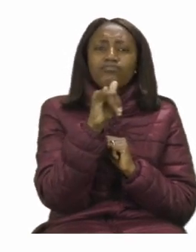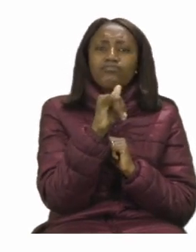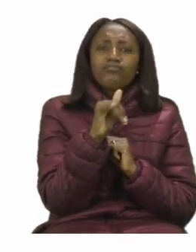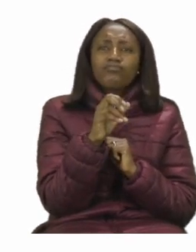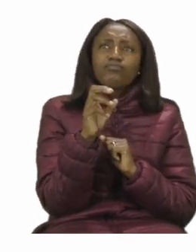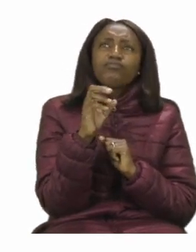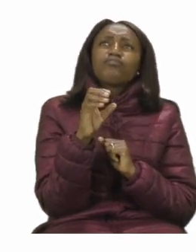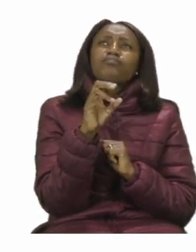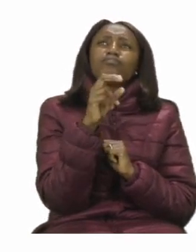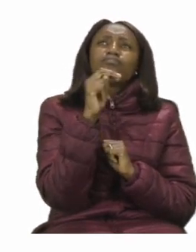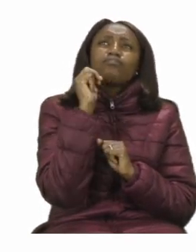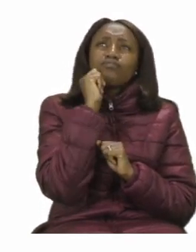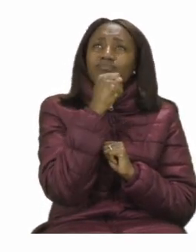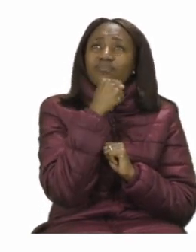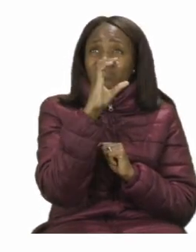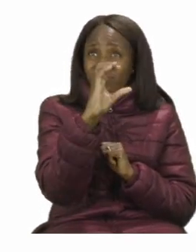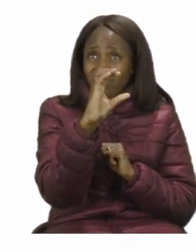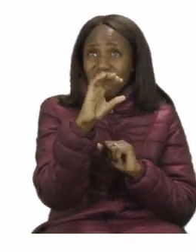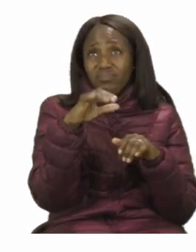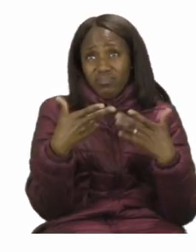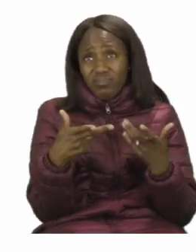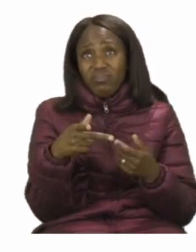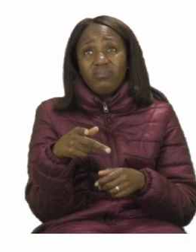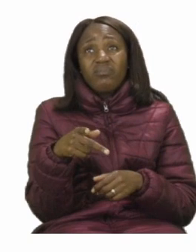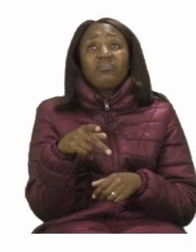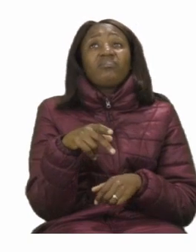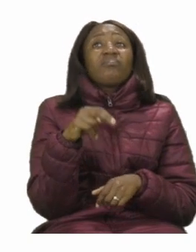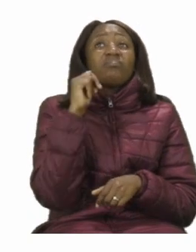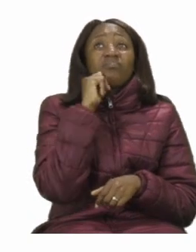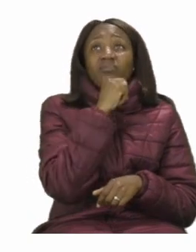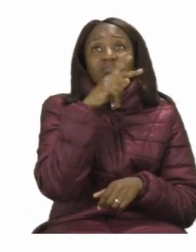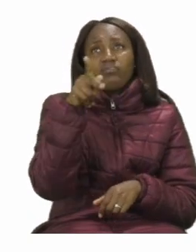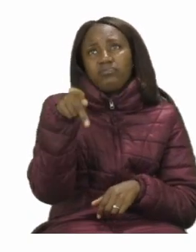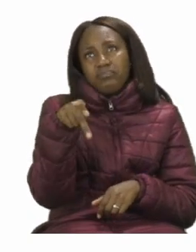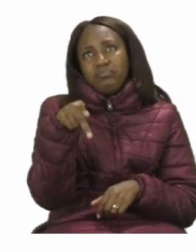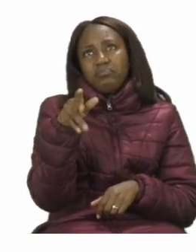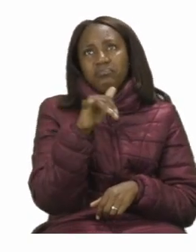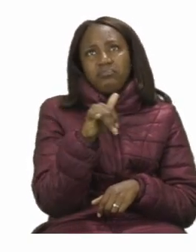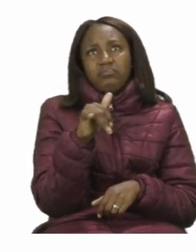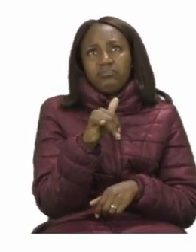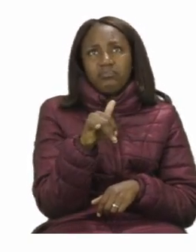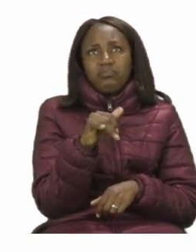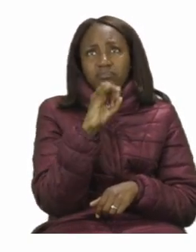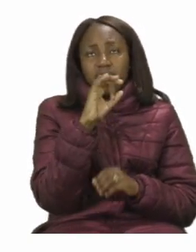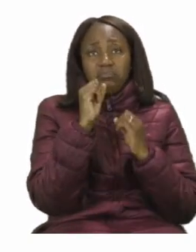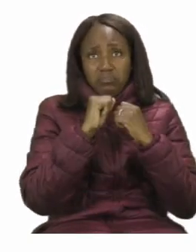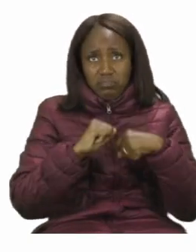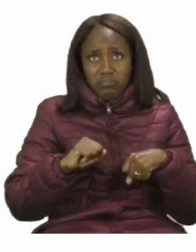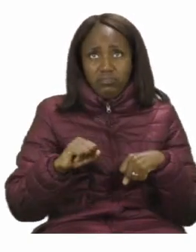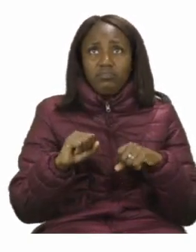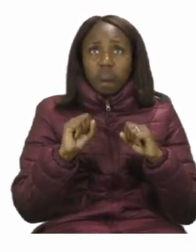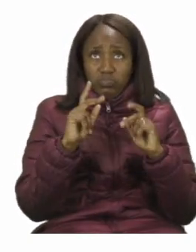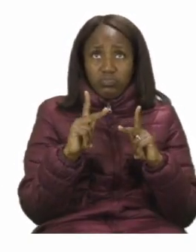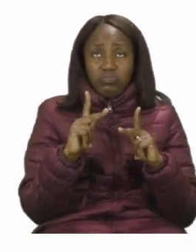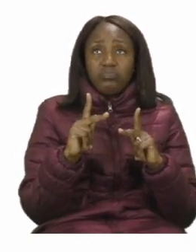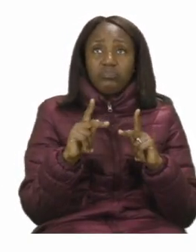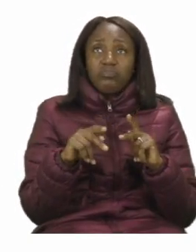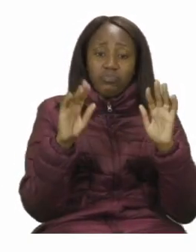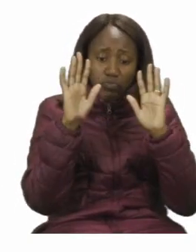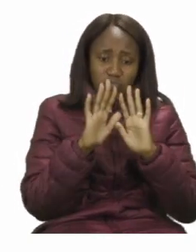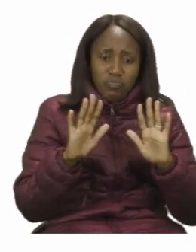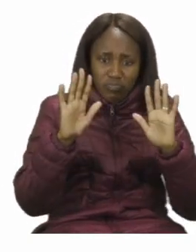common noun or is this a proper noun? And if you decide it's a common noun, then you color